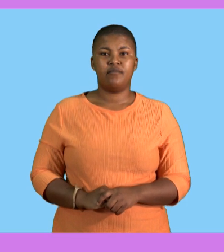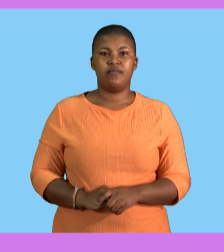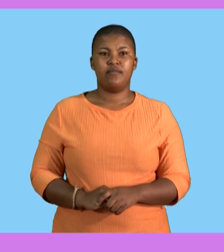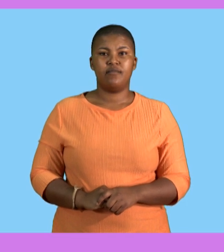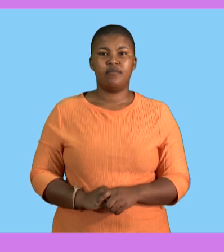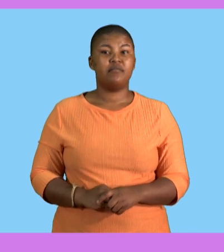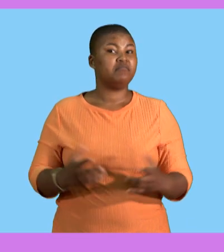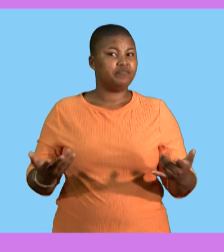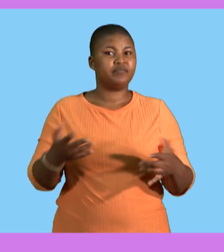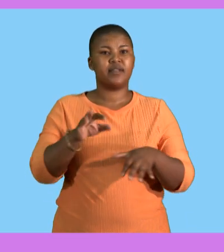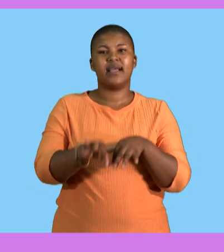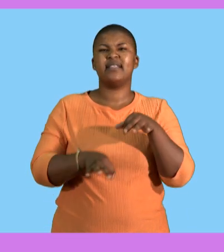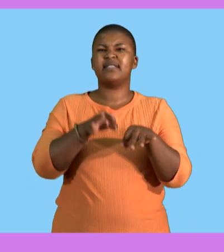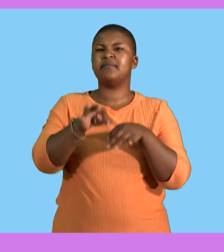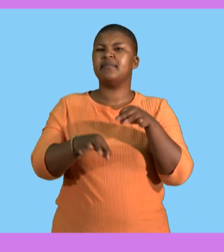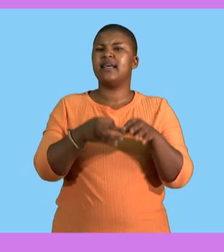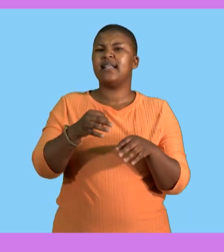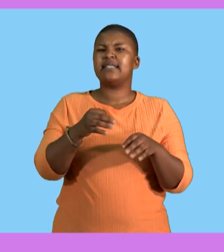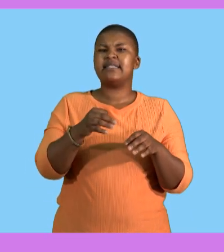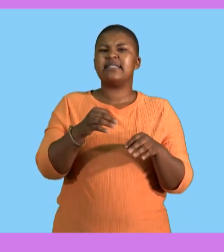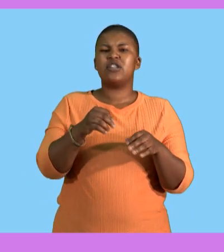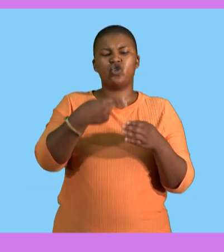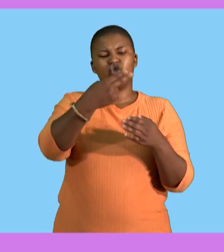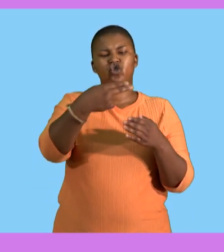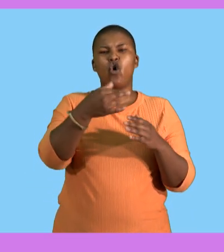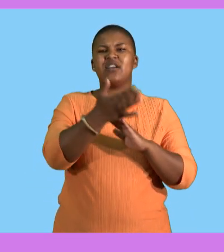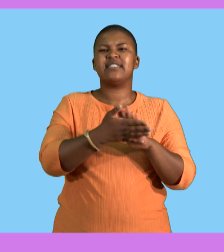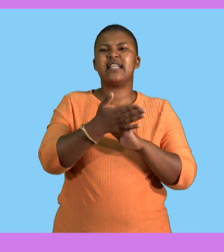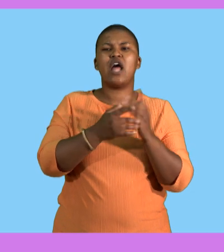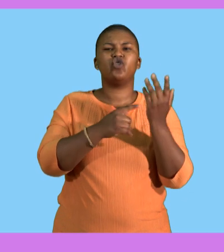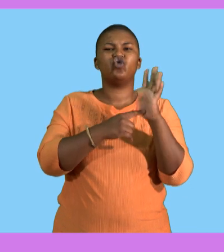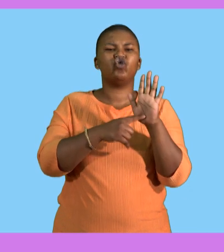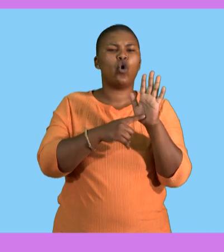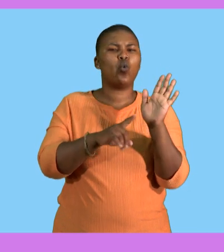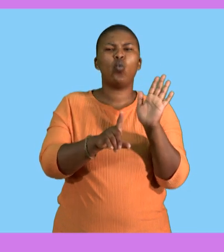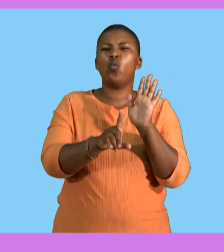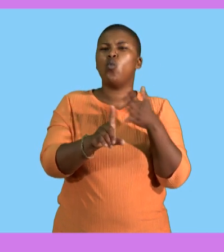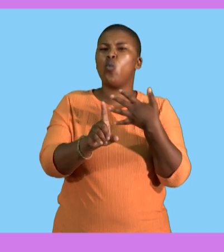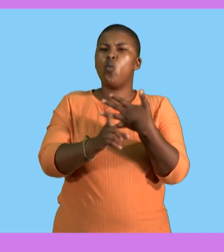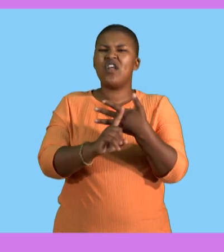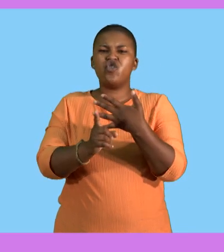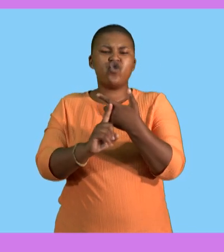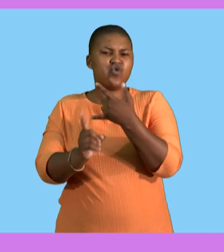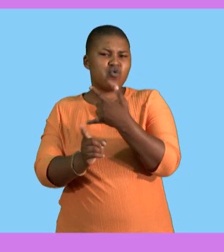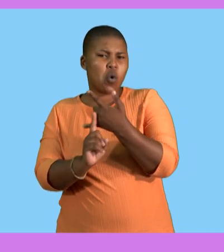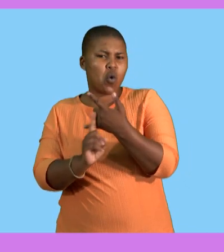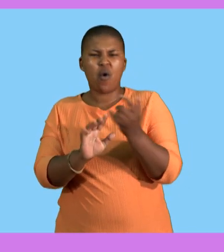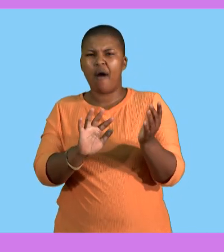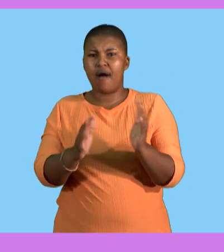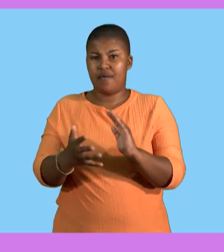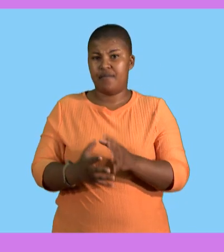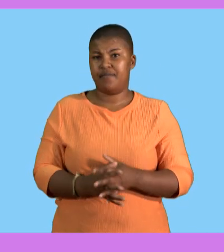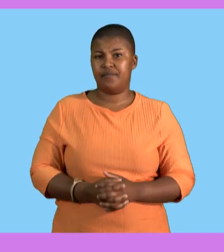Now, describe the symbol used to show a window on the floor map. Now,